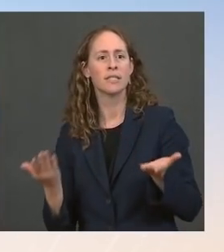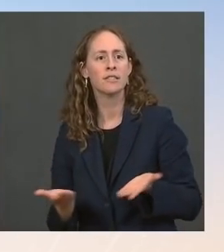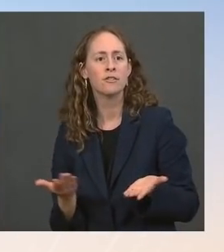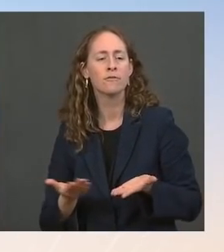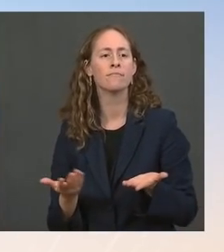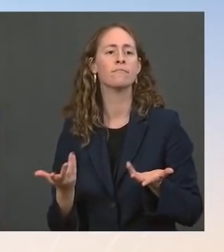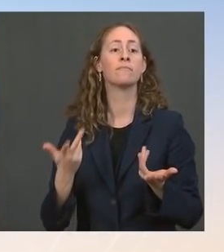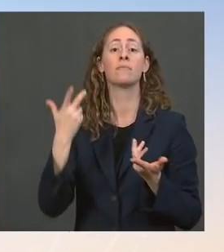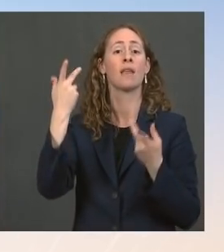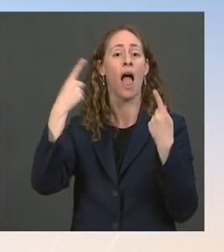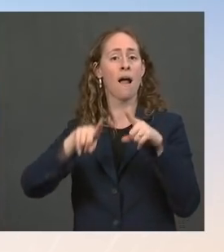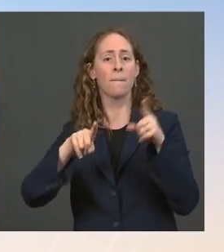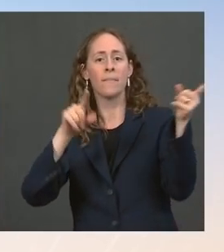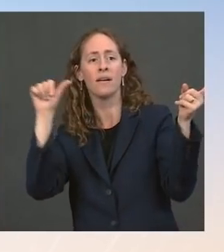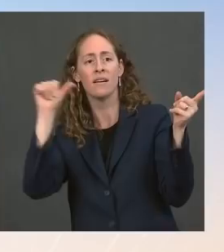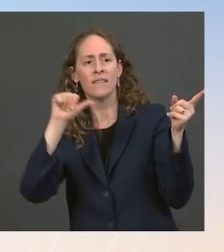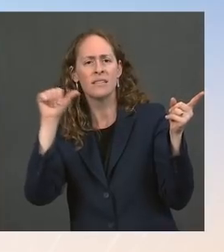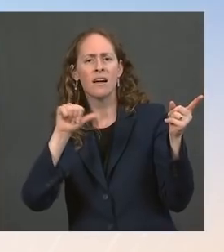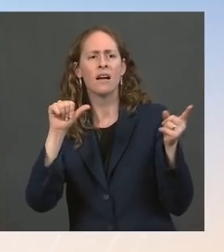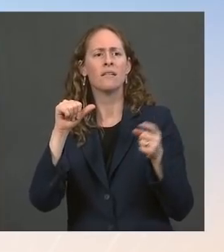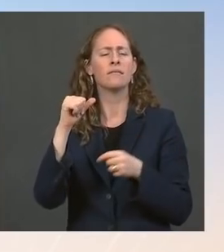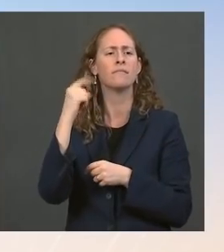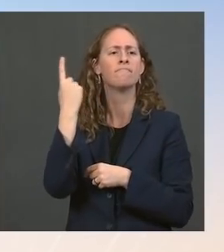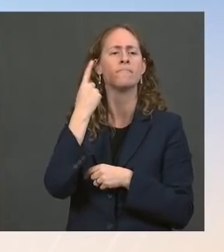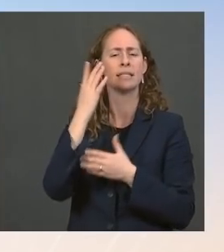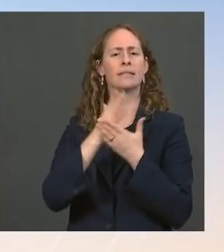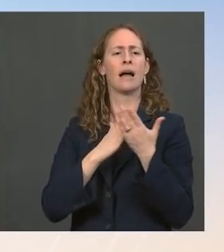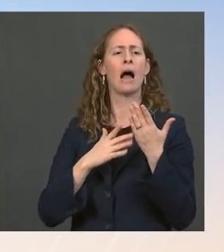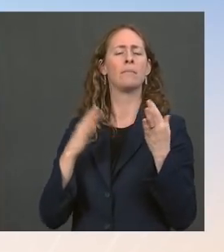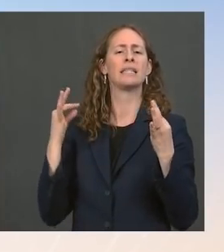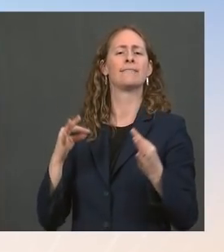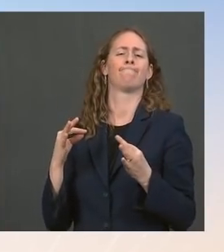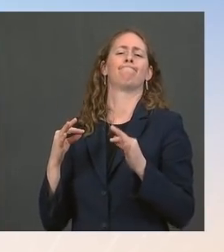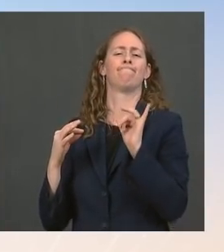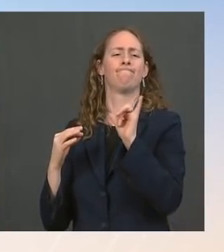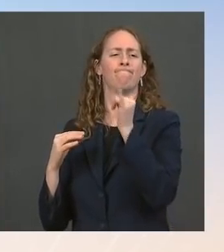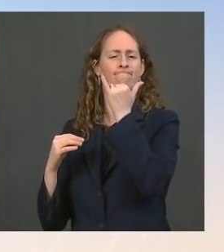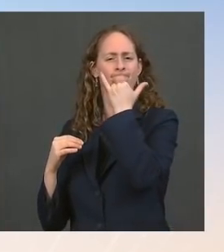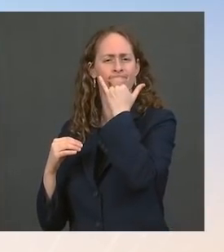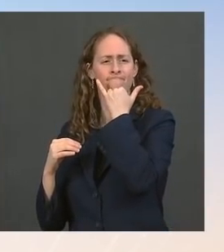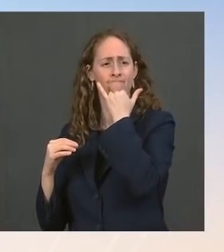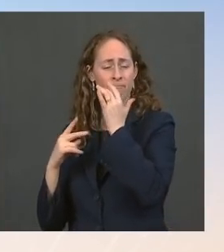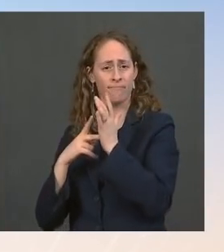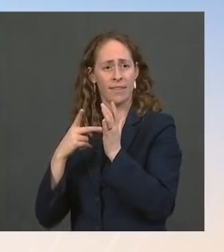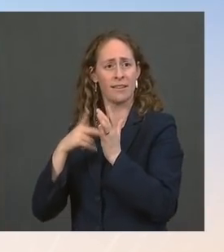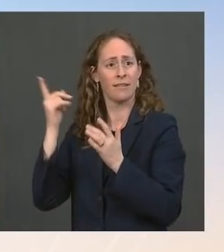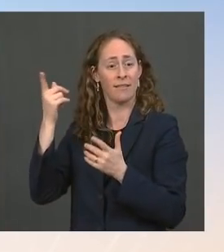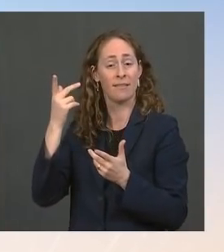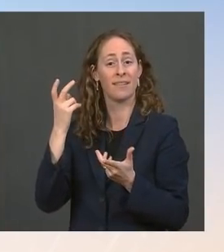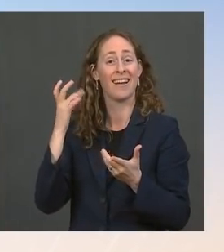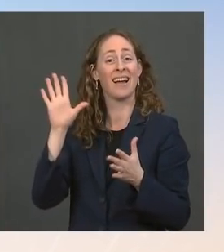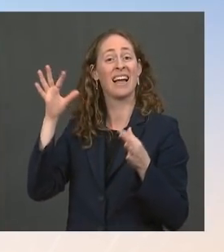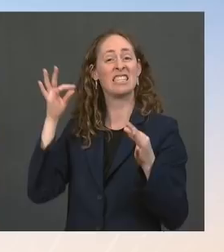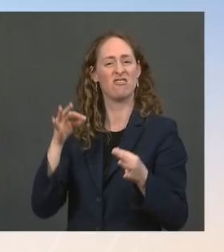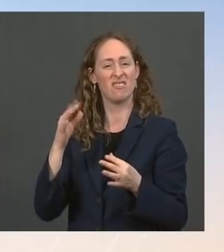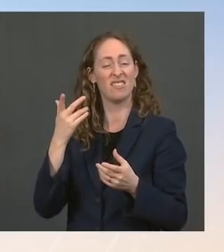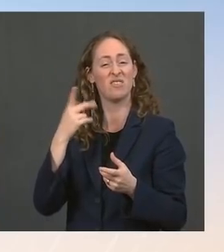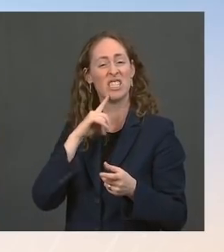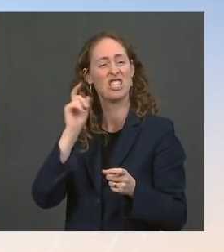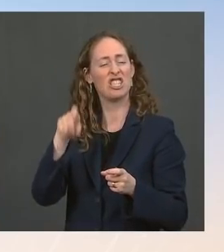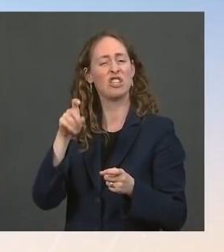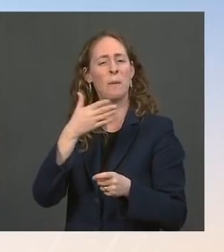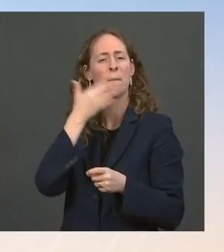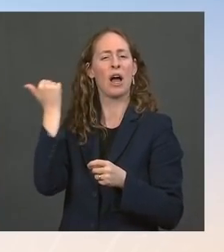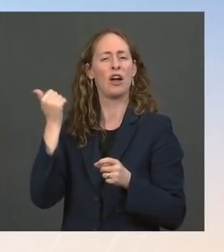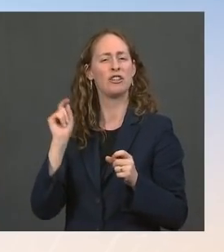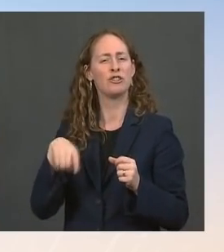some missteps or places where the government trying to do its best hasn't necessarily been good enough. So what do you say to a voter who